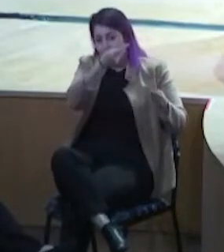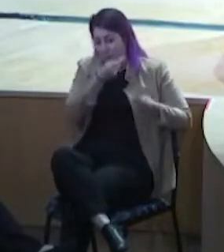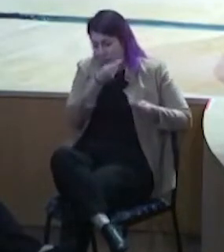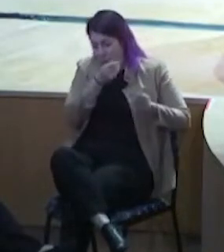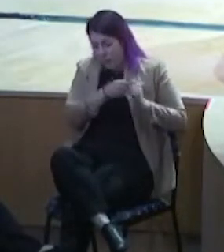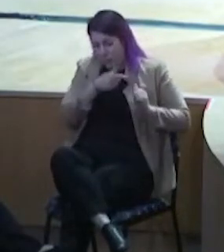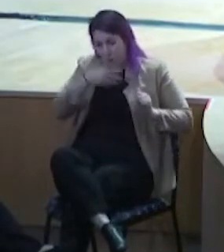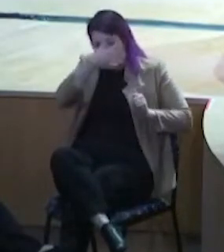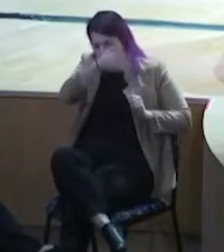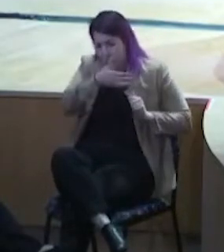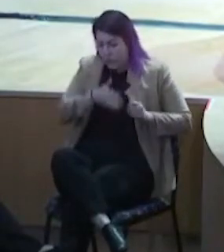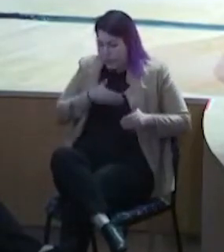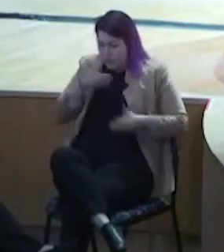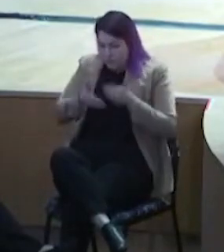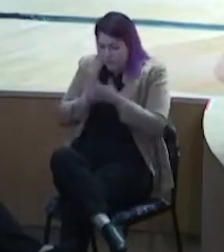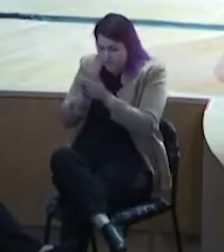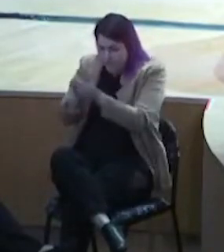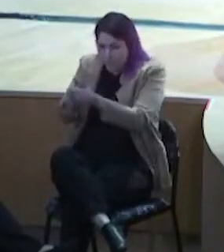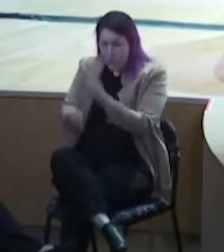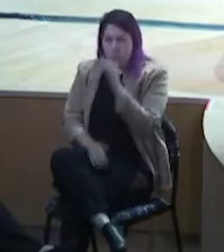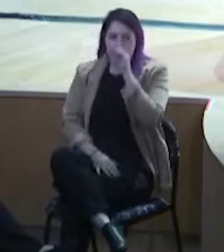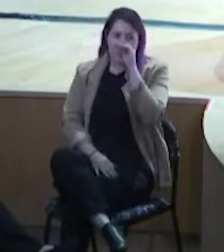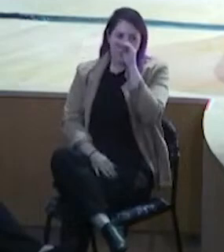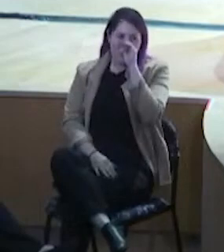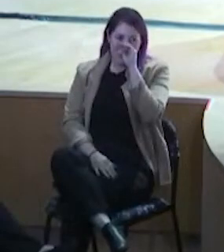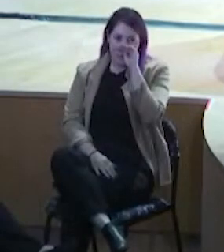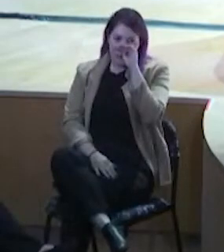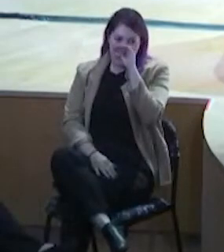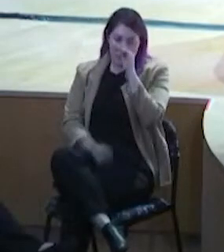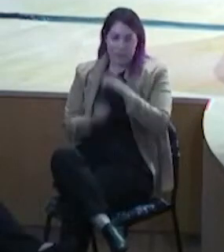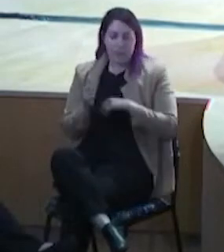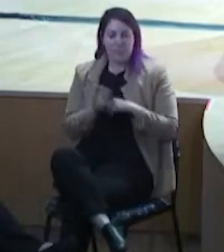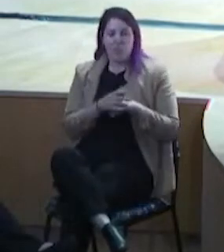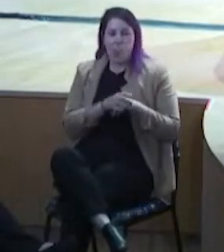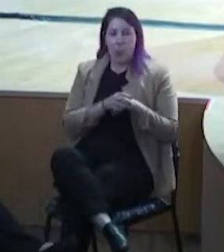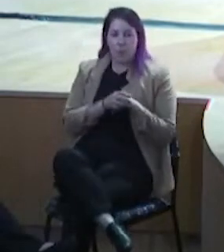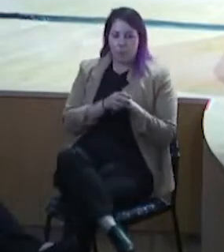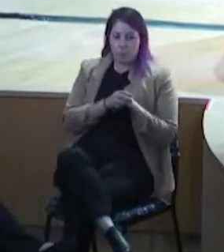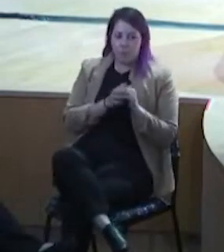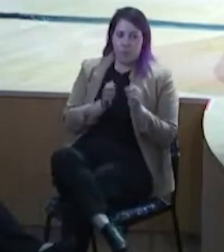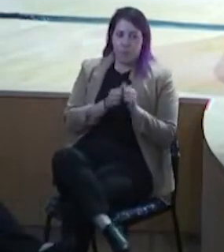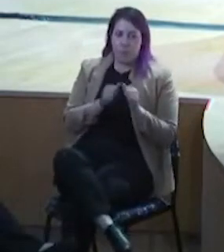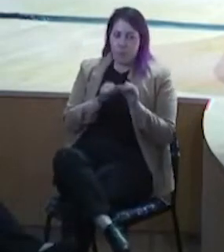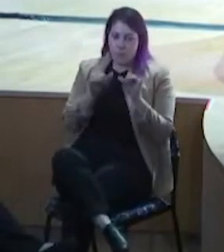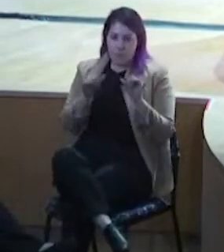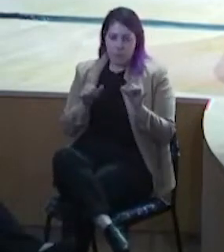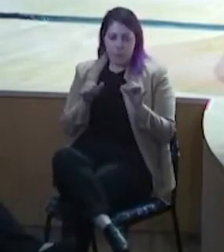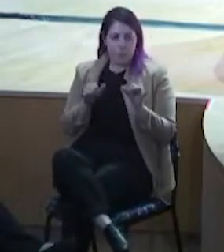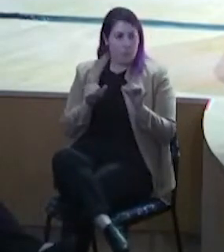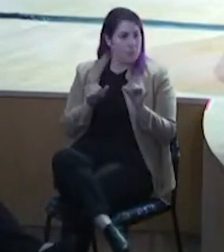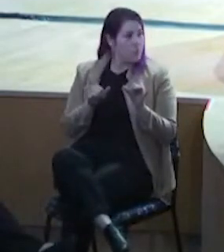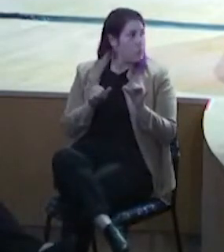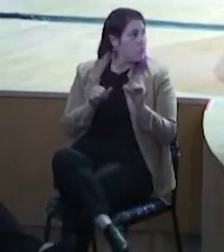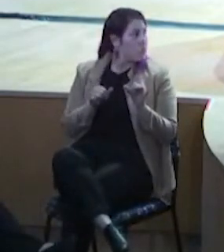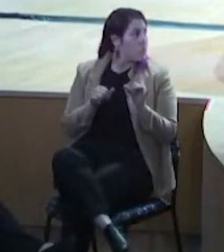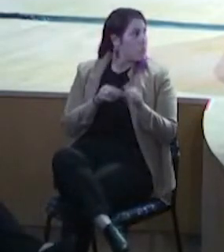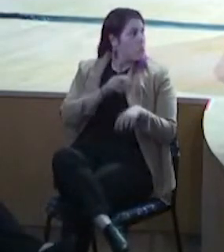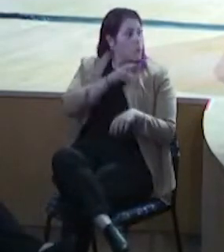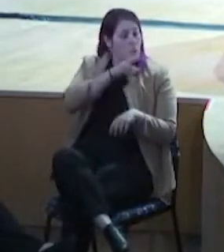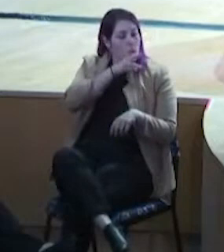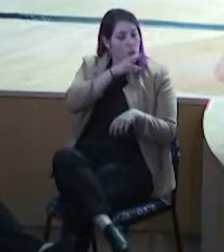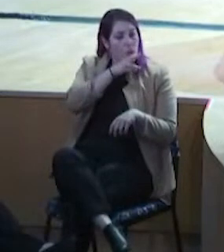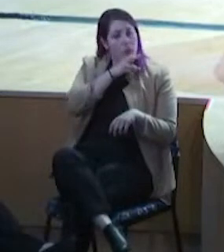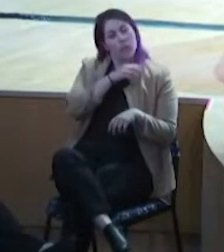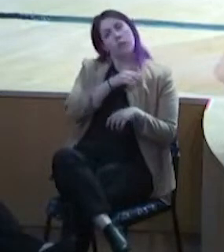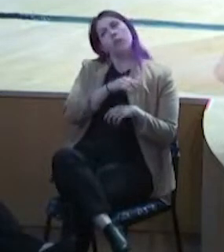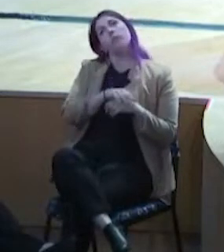going to ask you one more question there. I believe the traditional system of management was the Apapua'a, and the water has a very